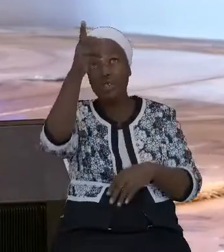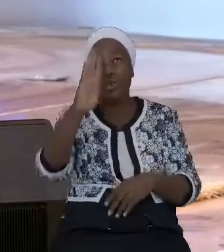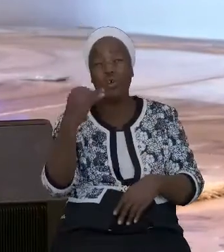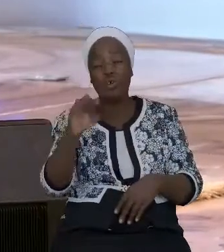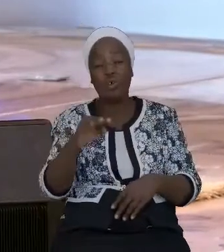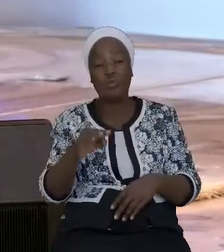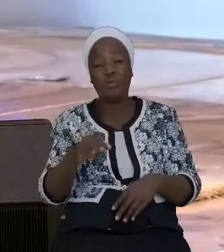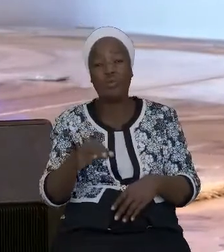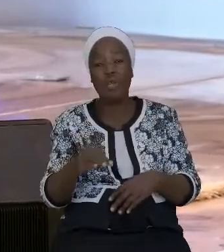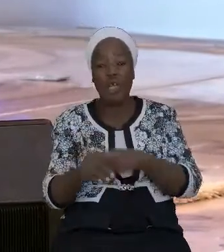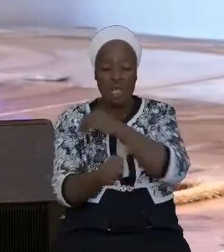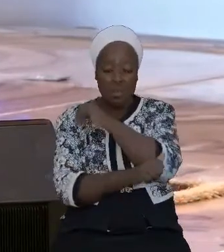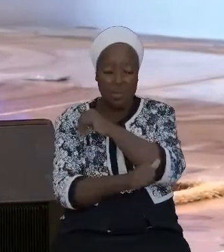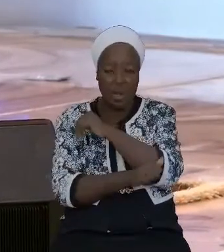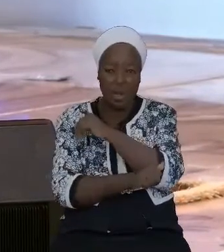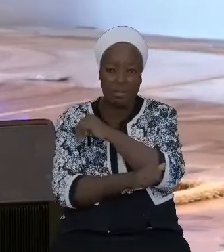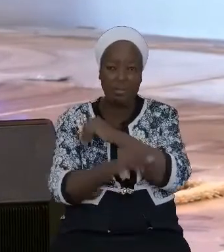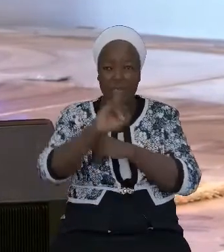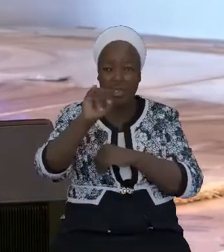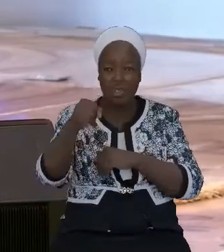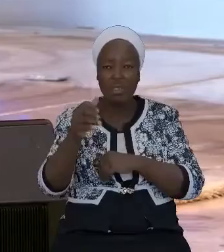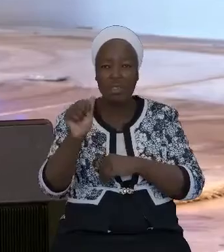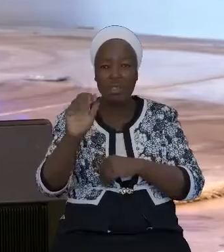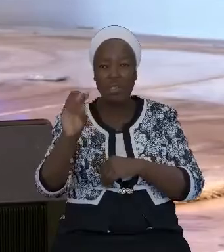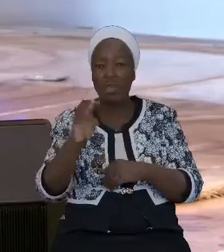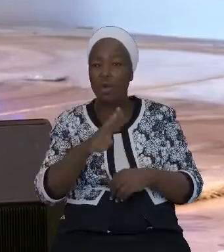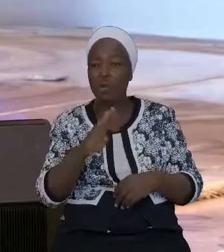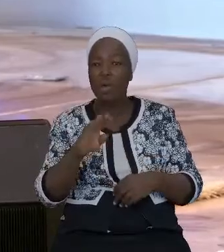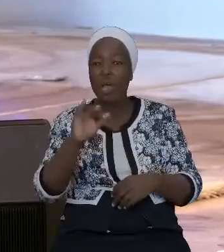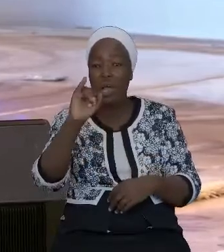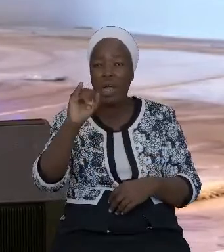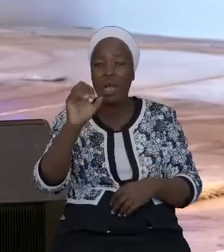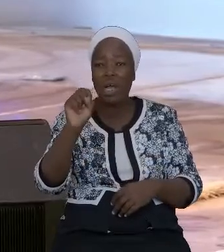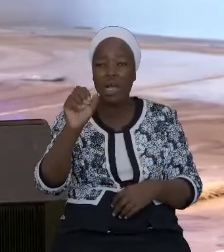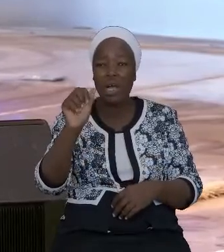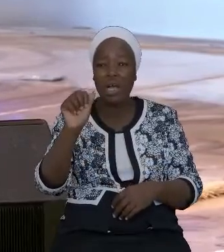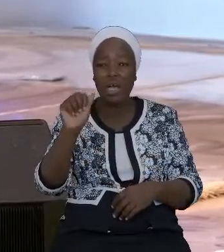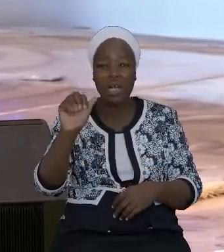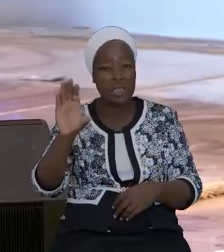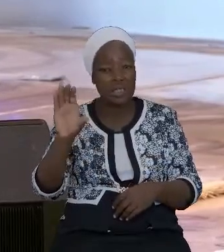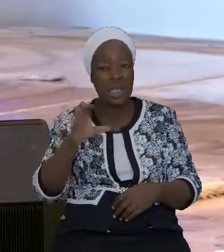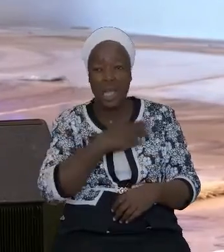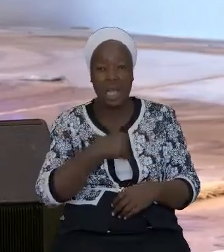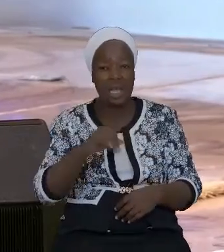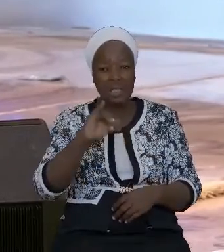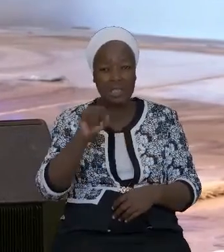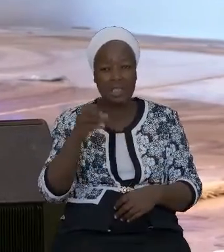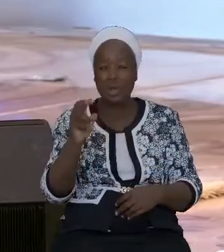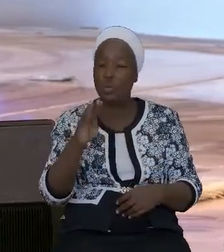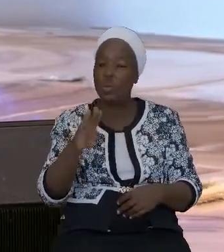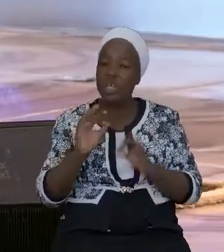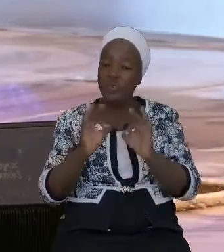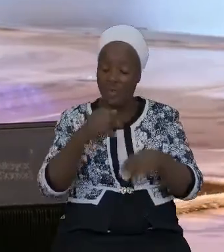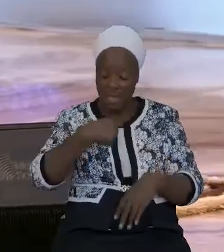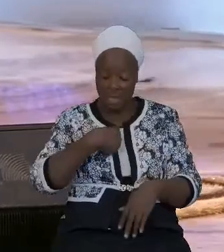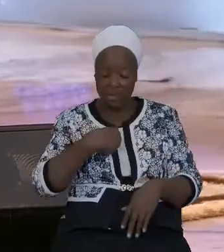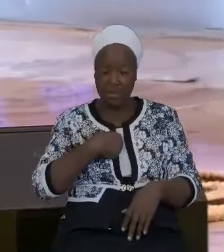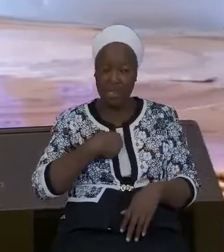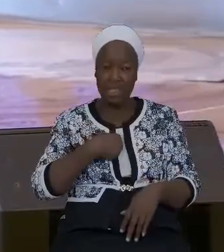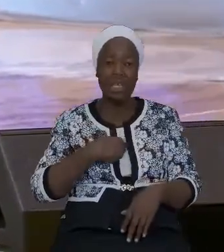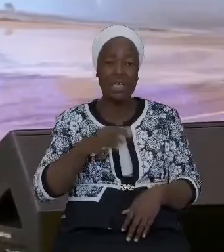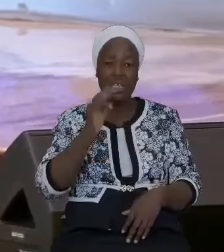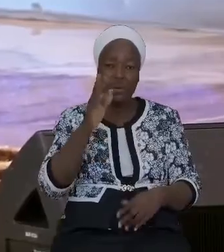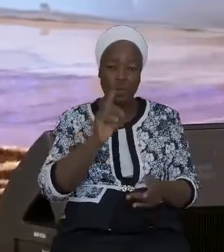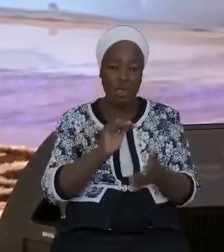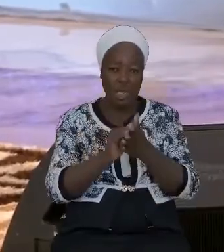I, the Almighty, the Most Holy, if I, the one that is higher than the